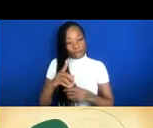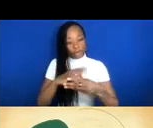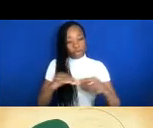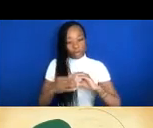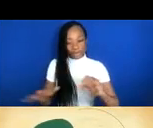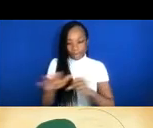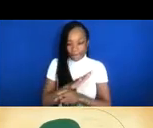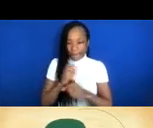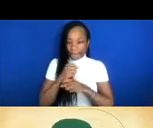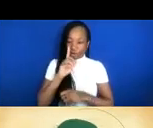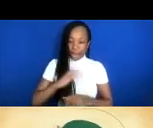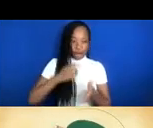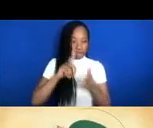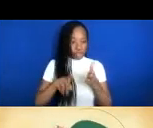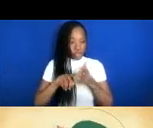and our data is thorough.